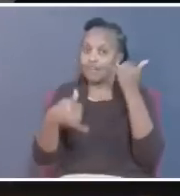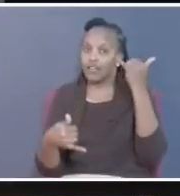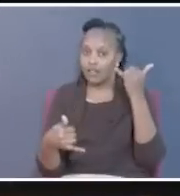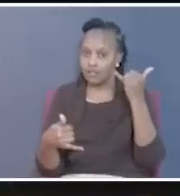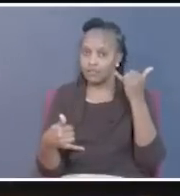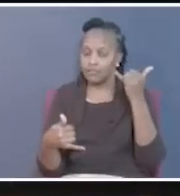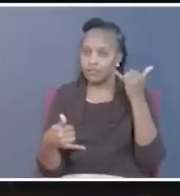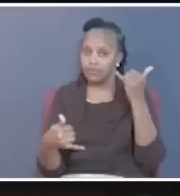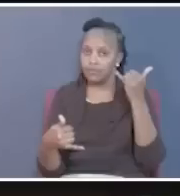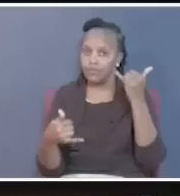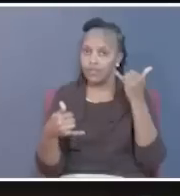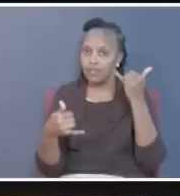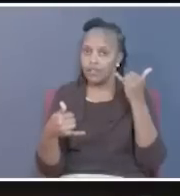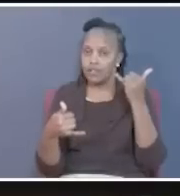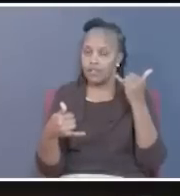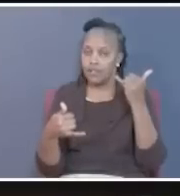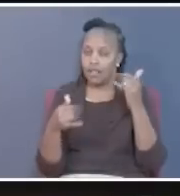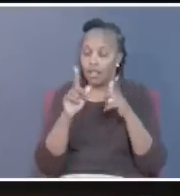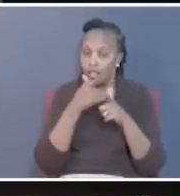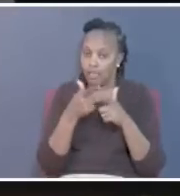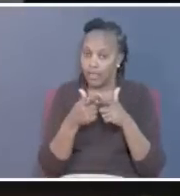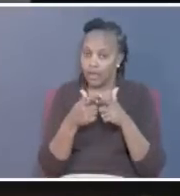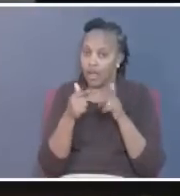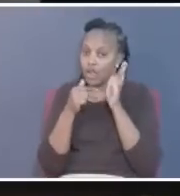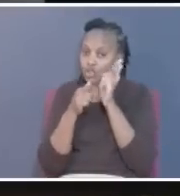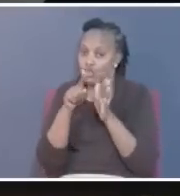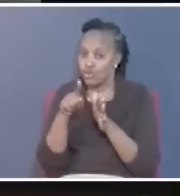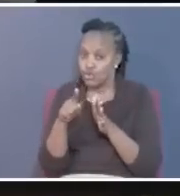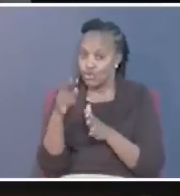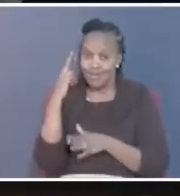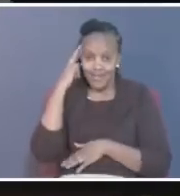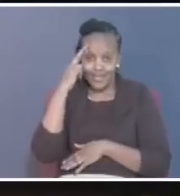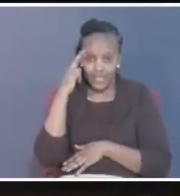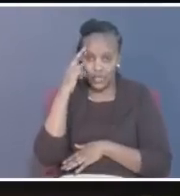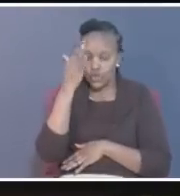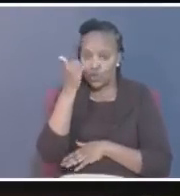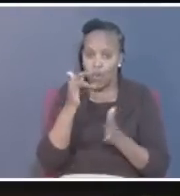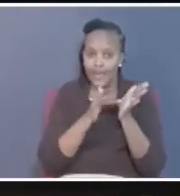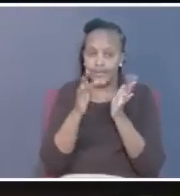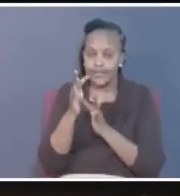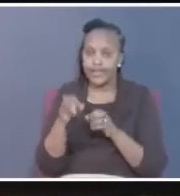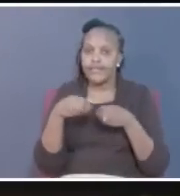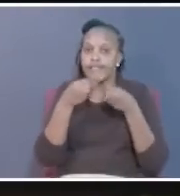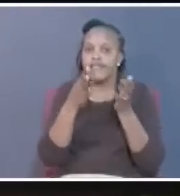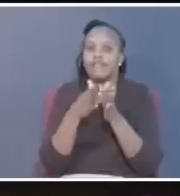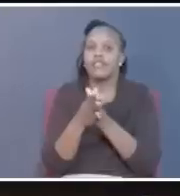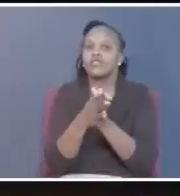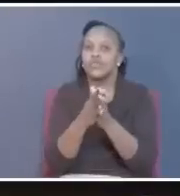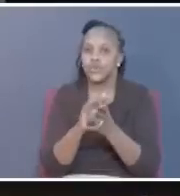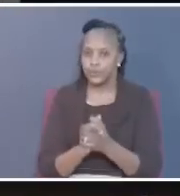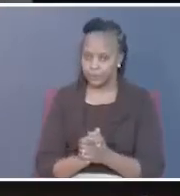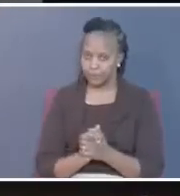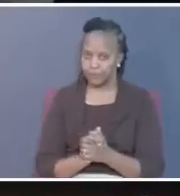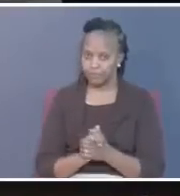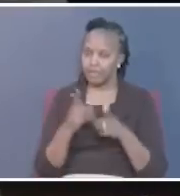from the story, I'll draw our attention to the reasons why Jesus told this parable. But let's begin